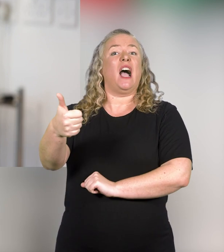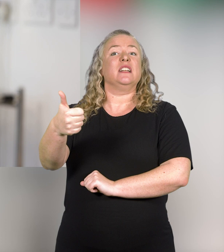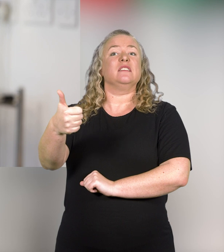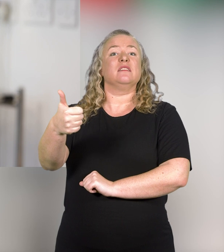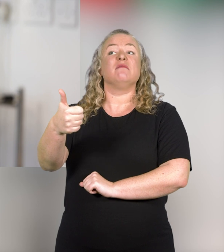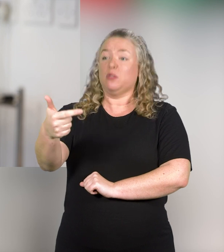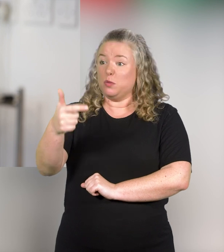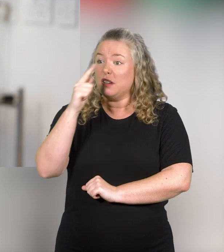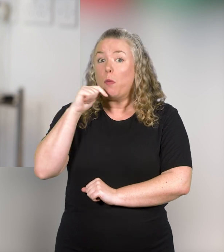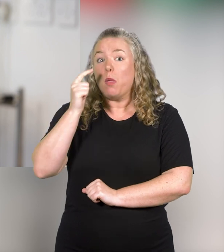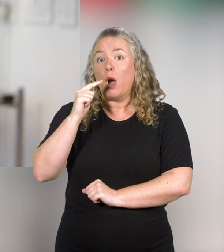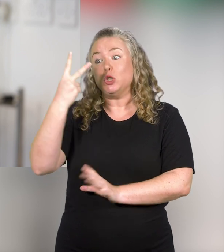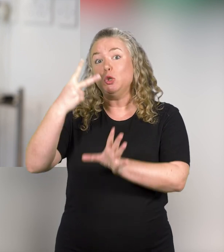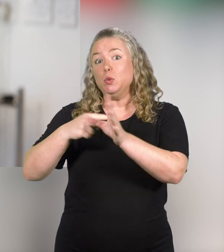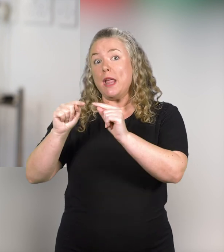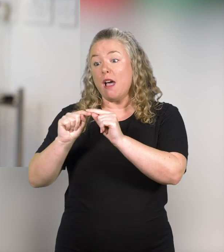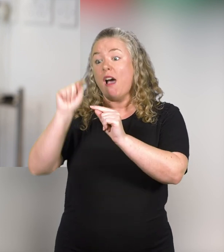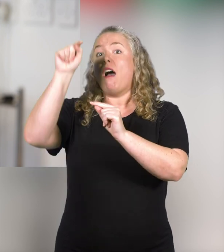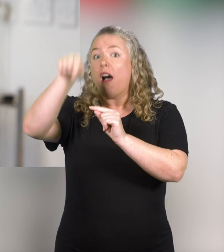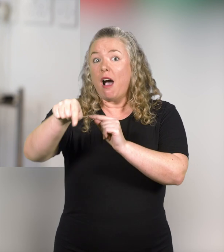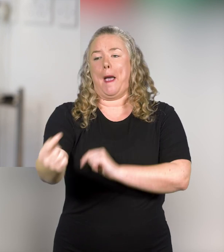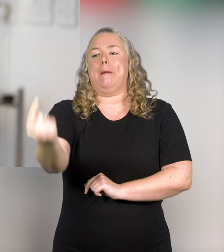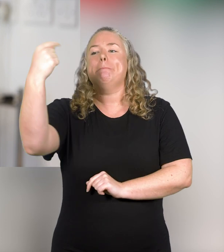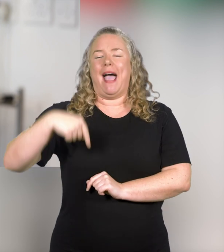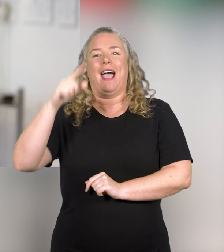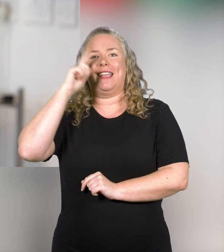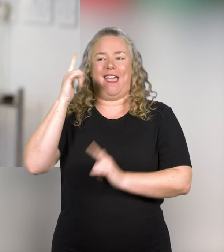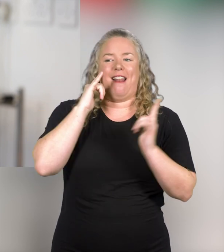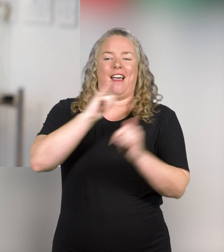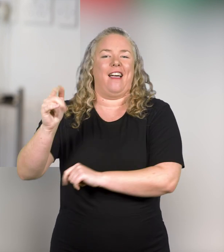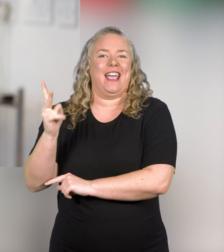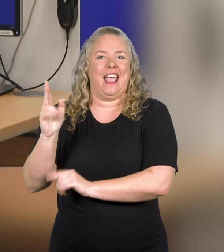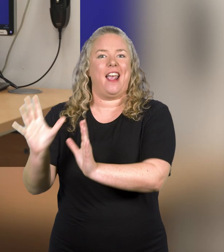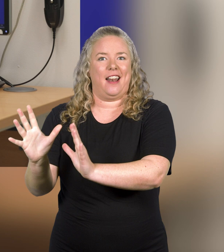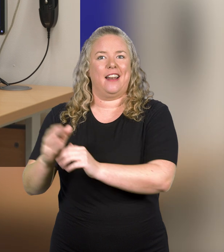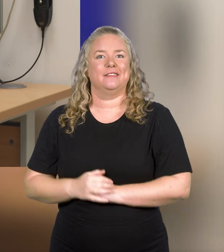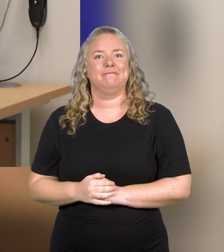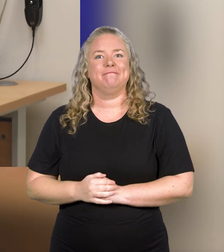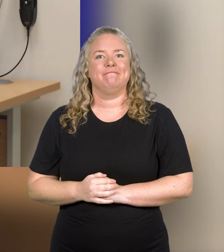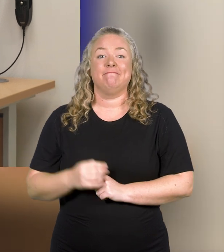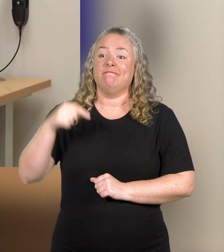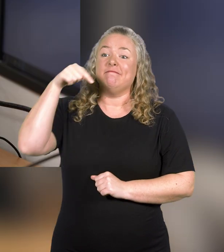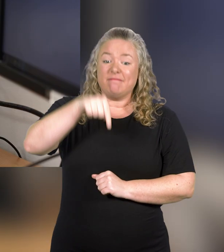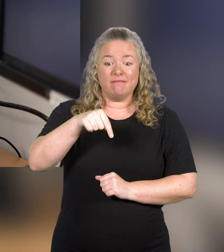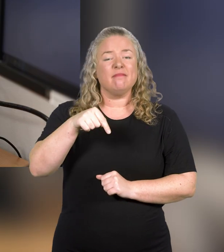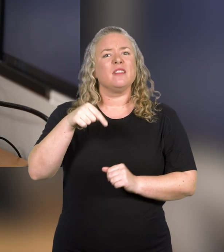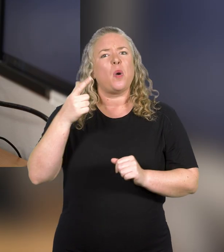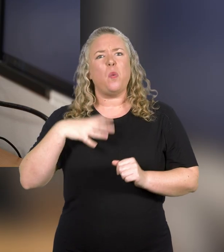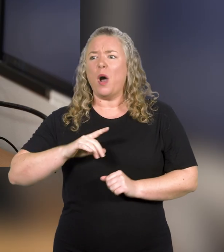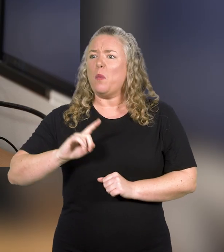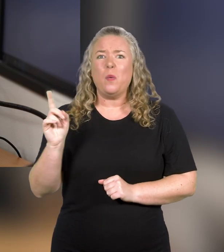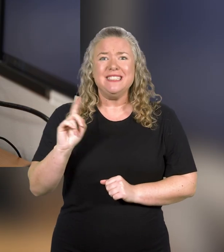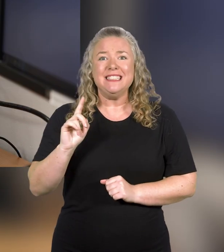And if that's the case, then we'll invite some people back after two years to go through the process again. The targeted lung